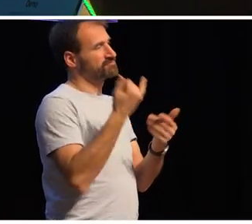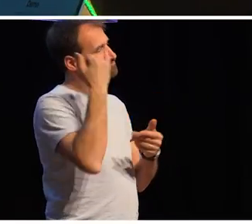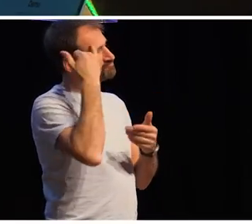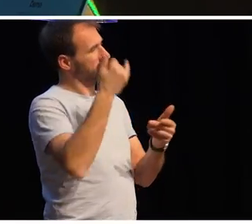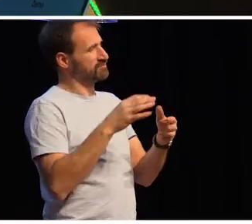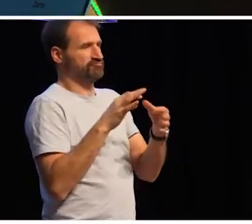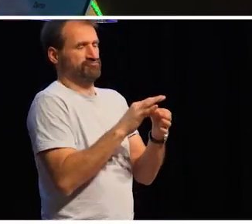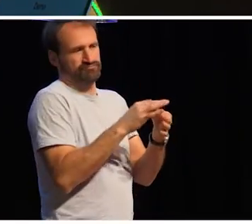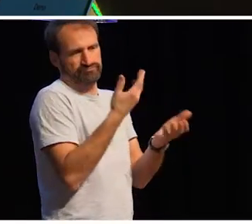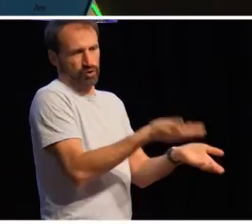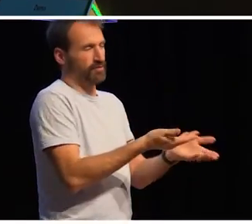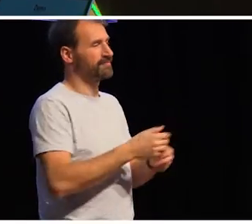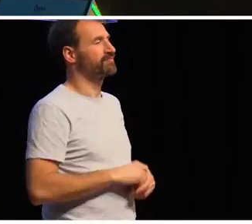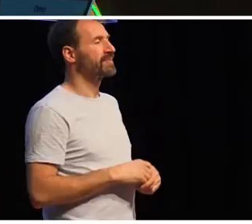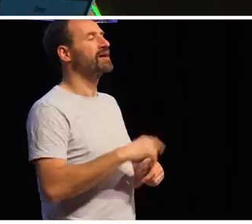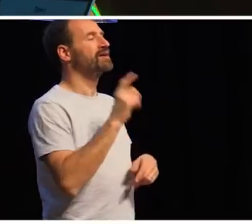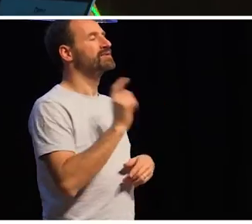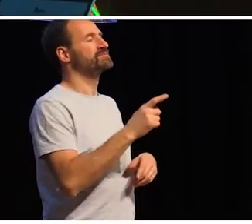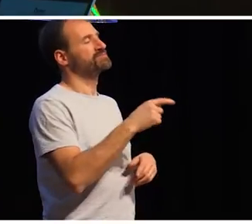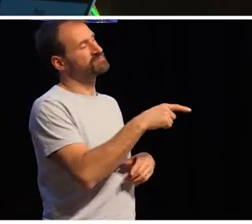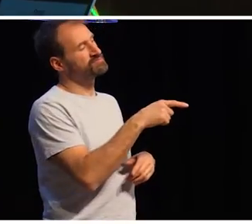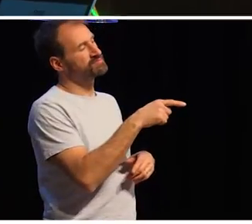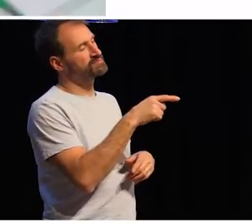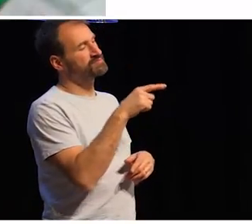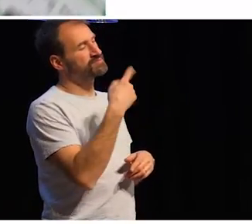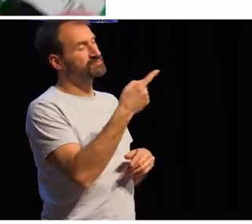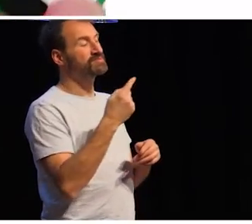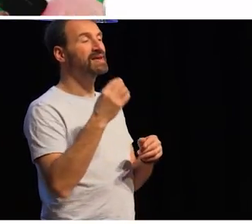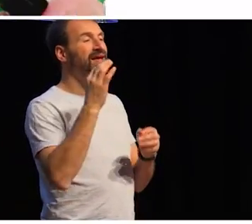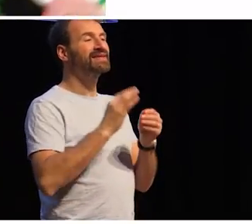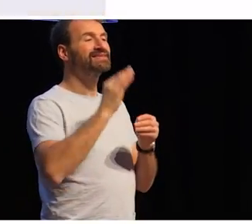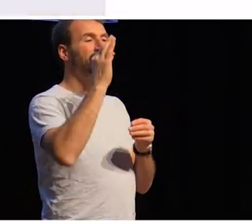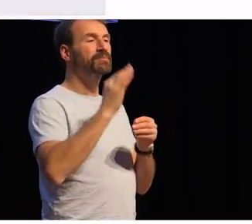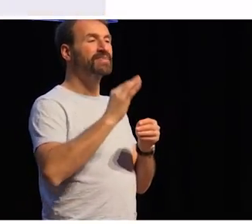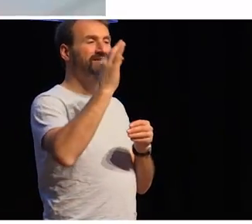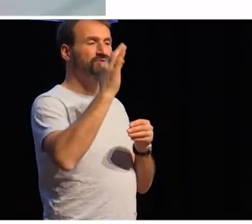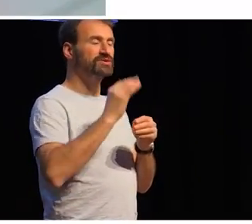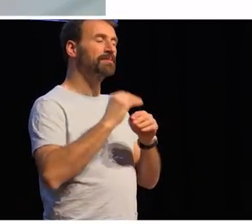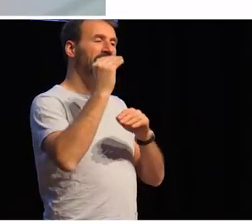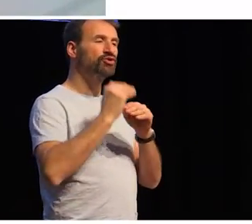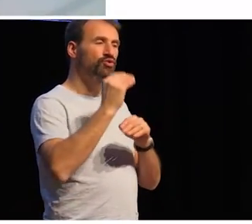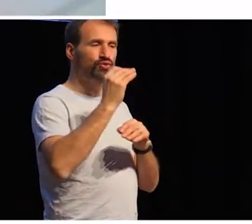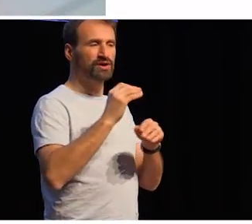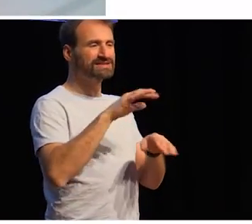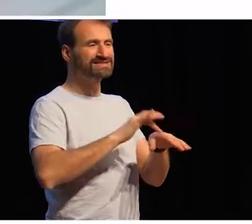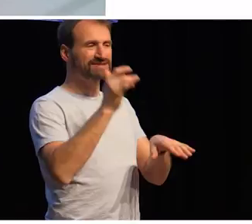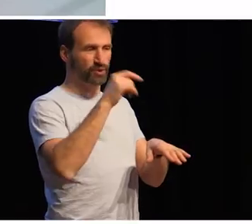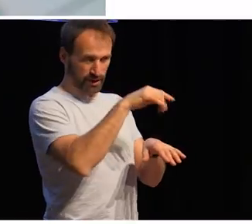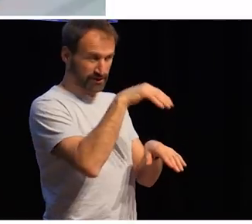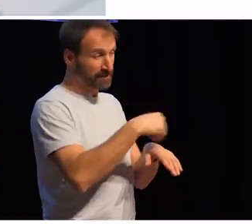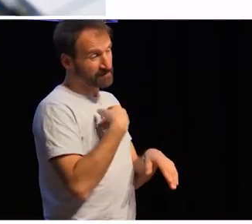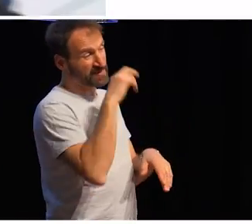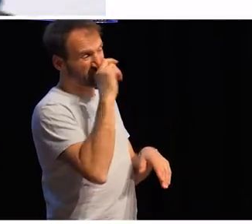try with something more interesting? So over here, I also have something called the temperature sensor. So this is a temperature sensor, and I'm gonna try to read it.